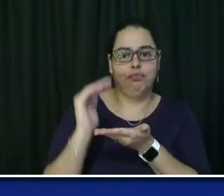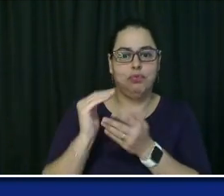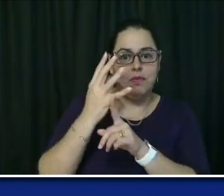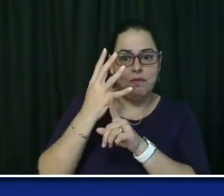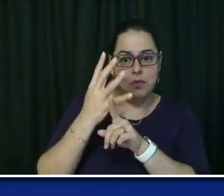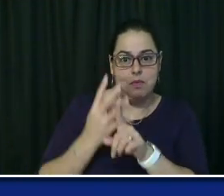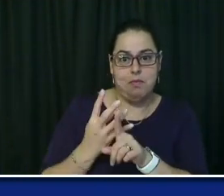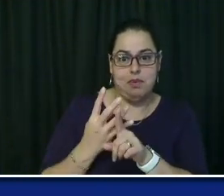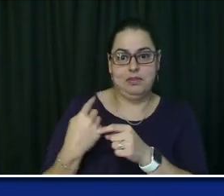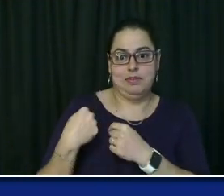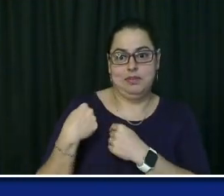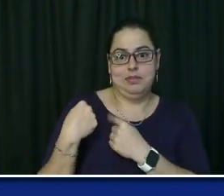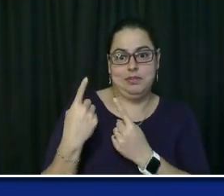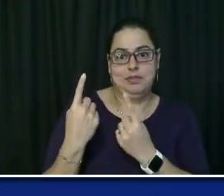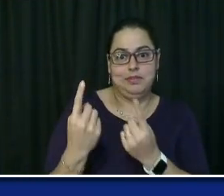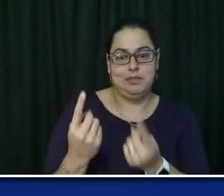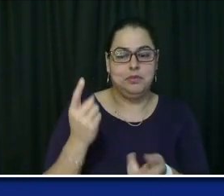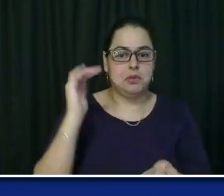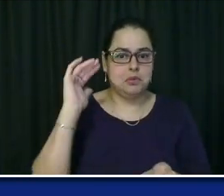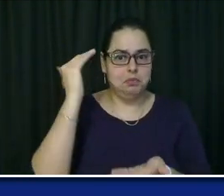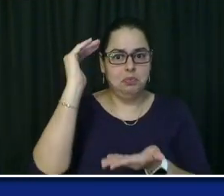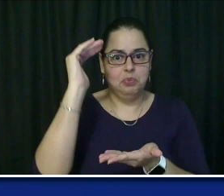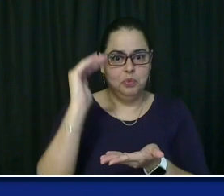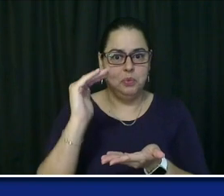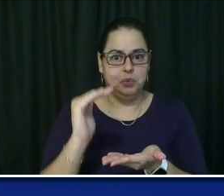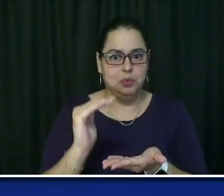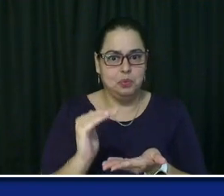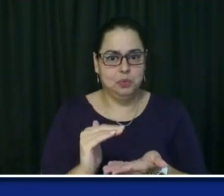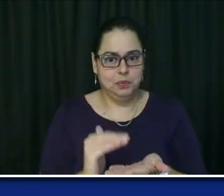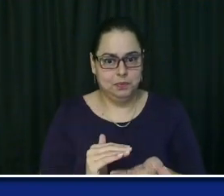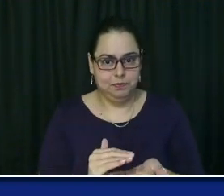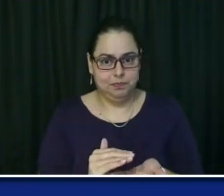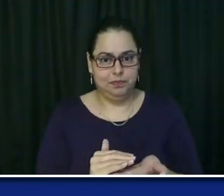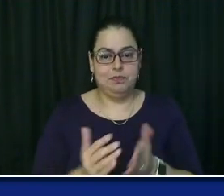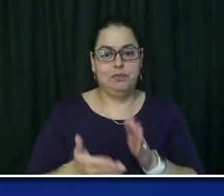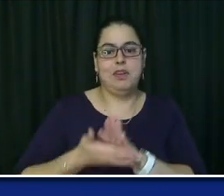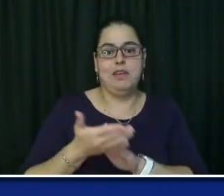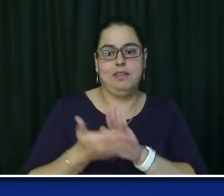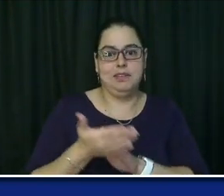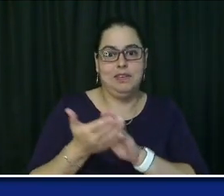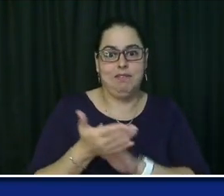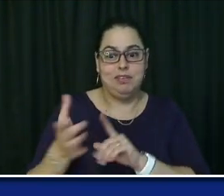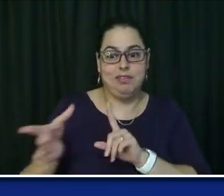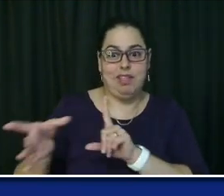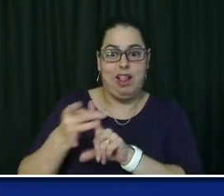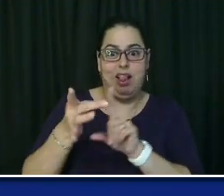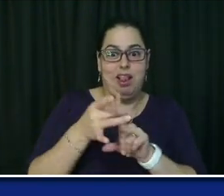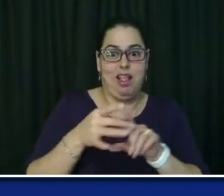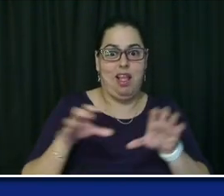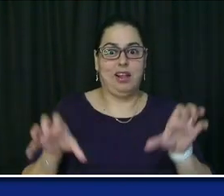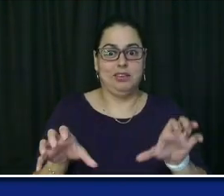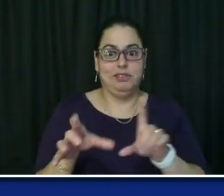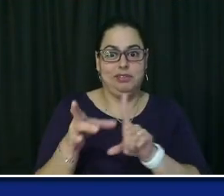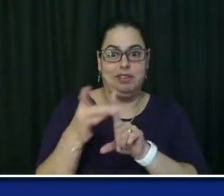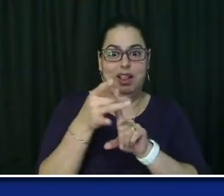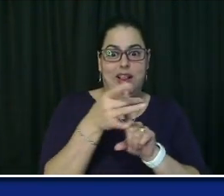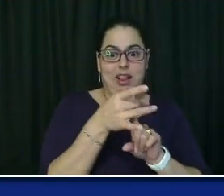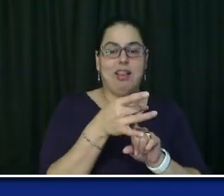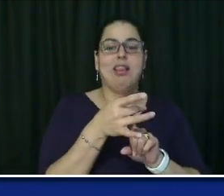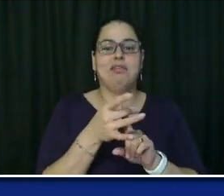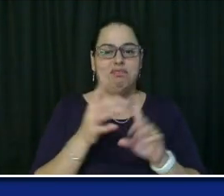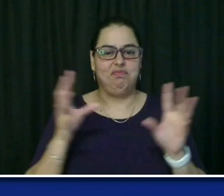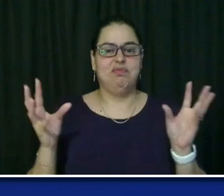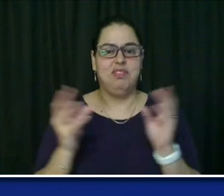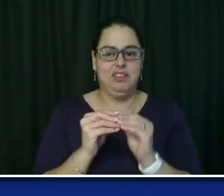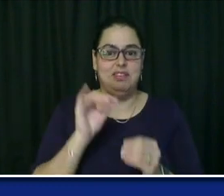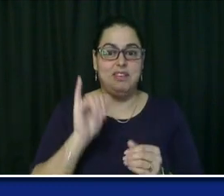of active cases are important statistics, but even more important are how many people have become sick enough to be hospitalized, and then, of course, the